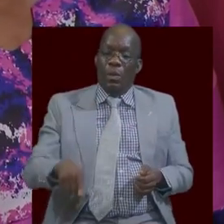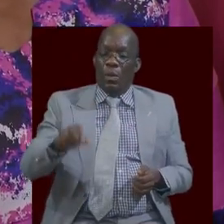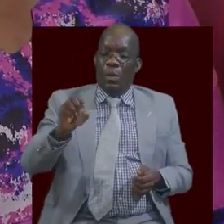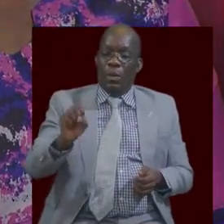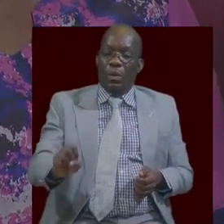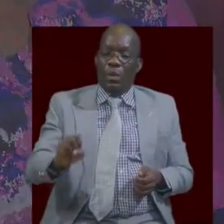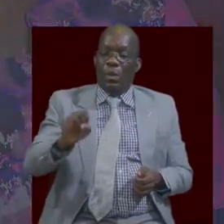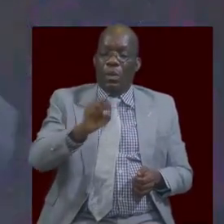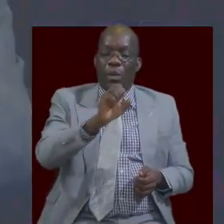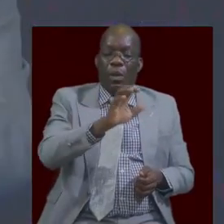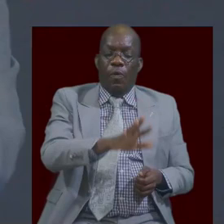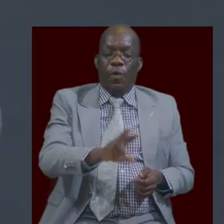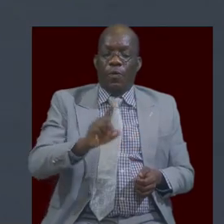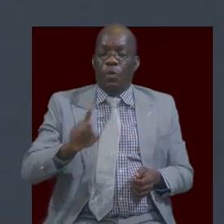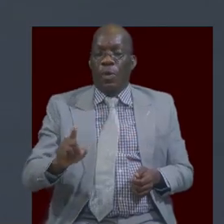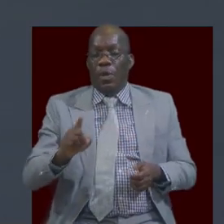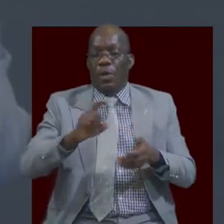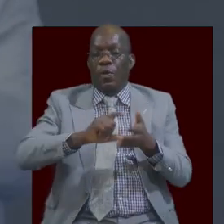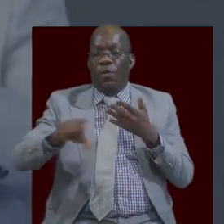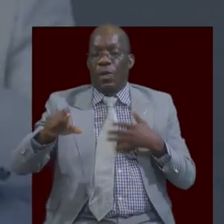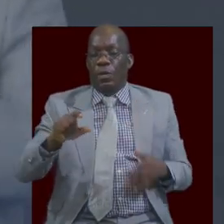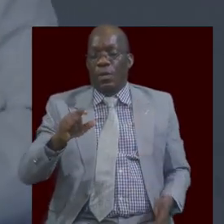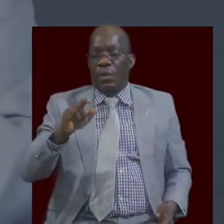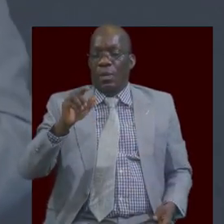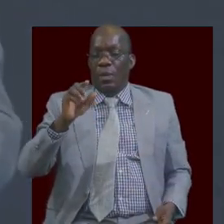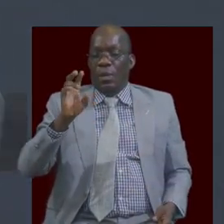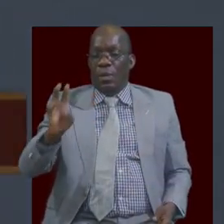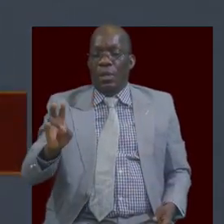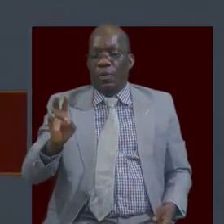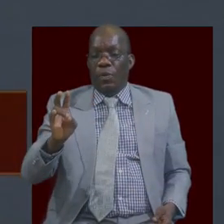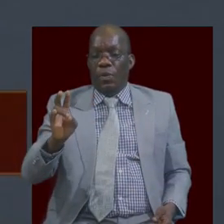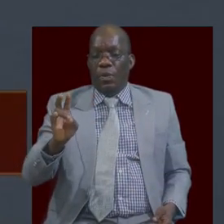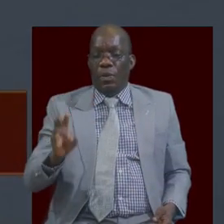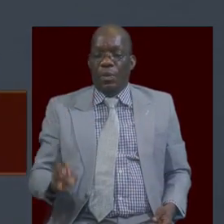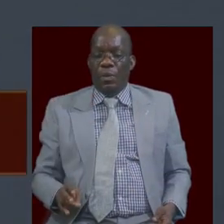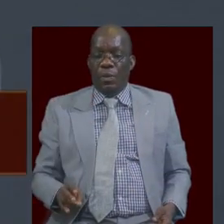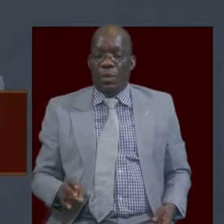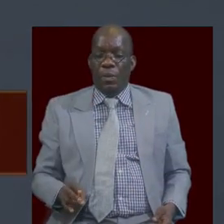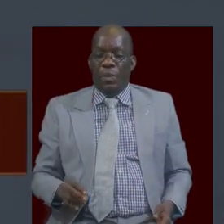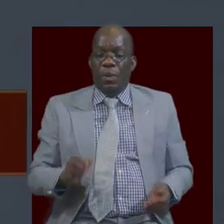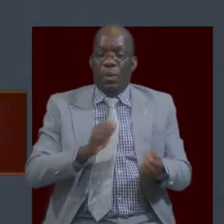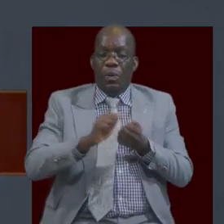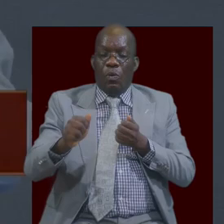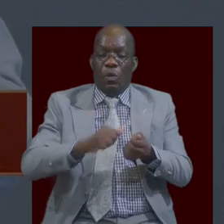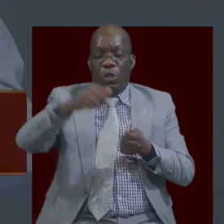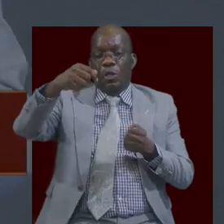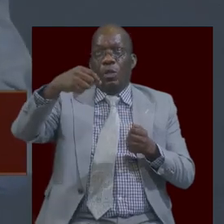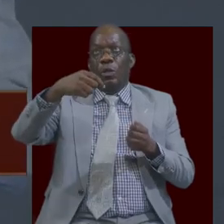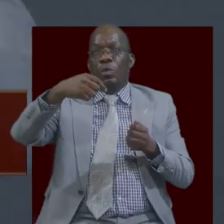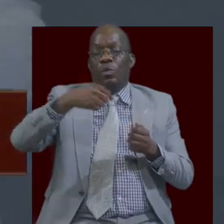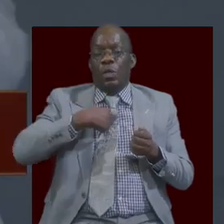verse 7. In Psalm 51, verse 7, he's saying, purge me.